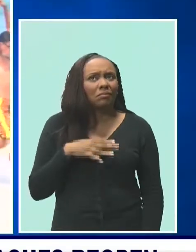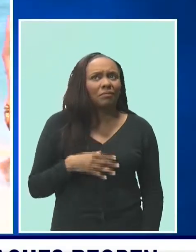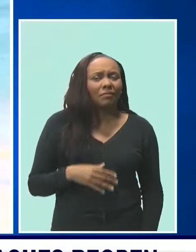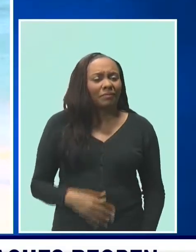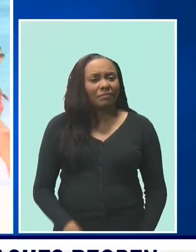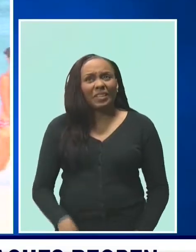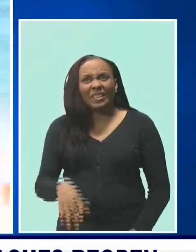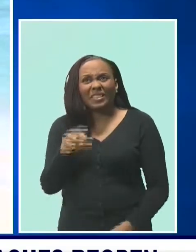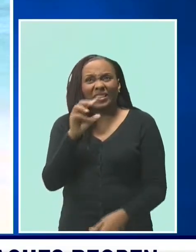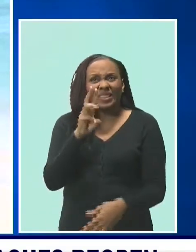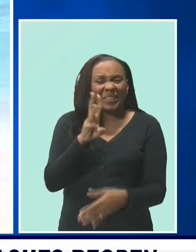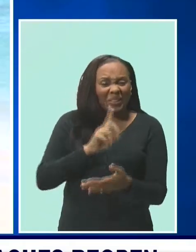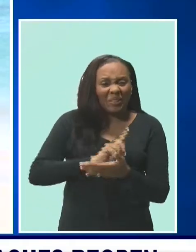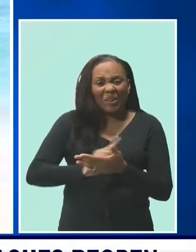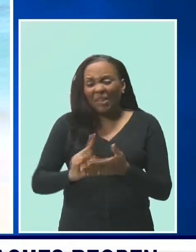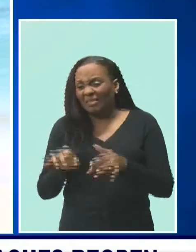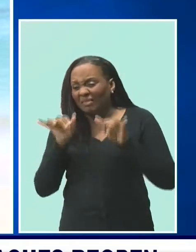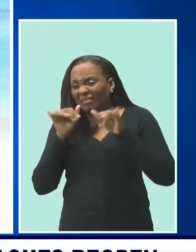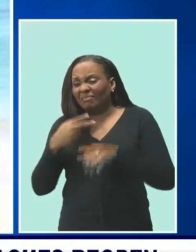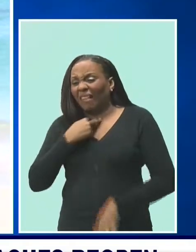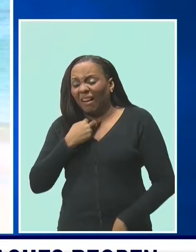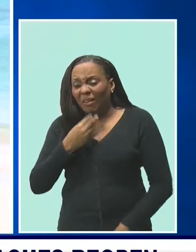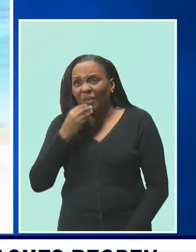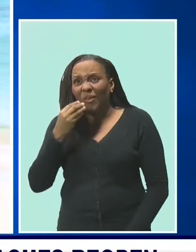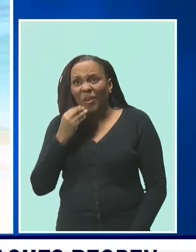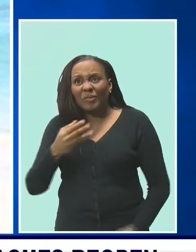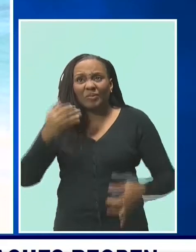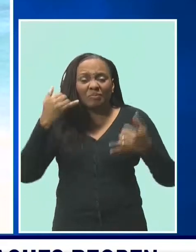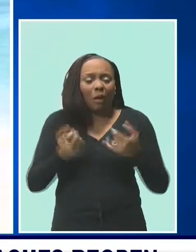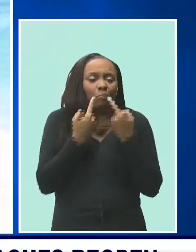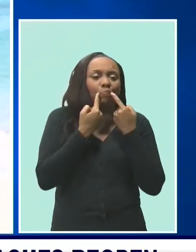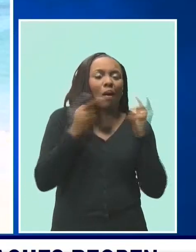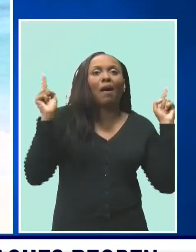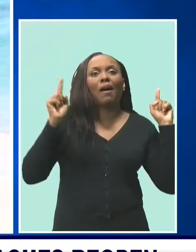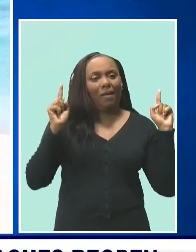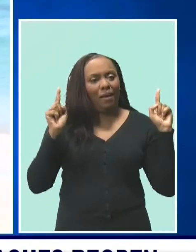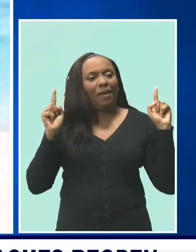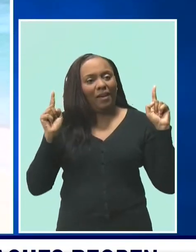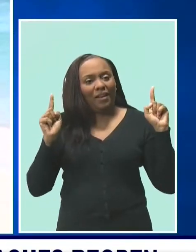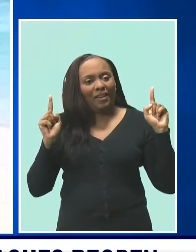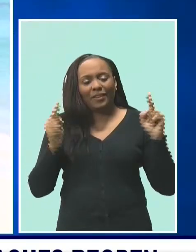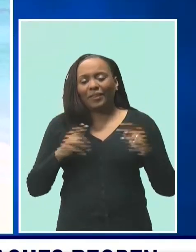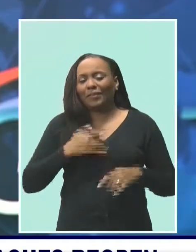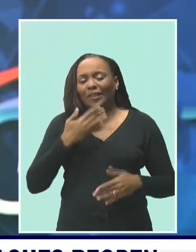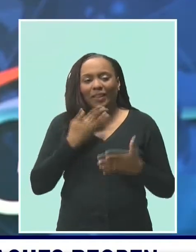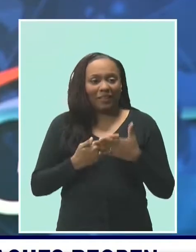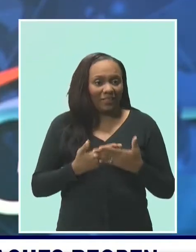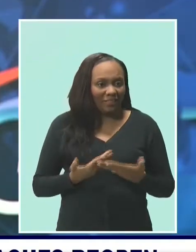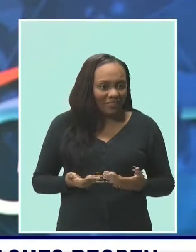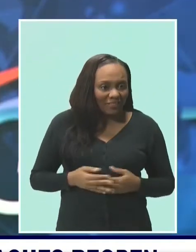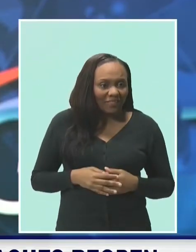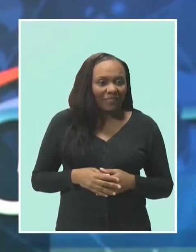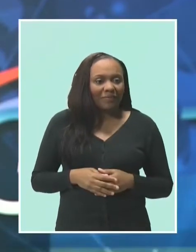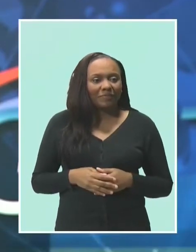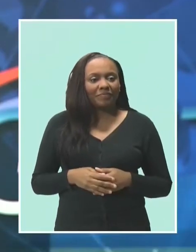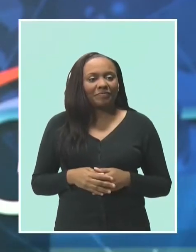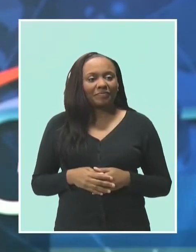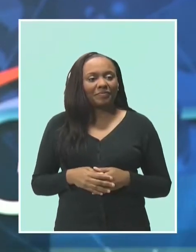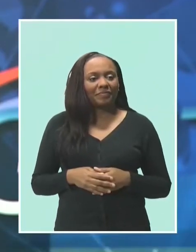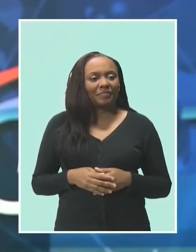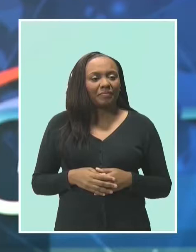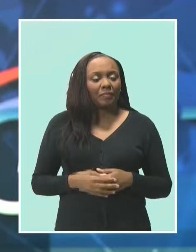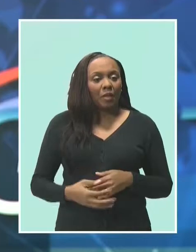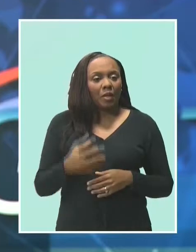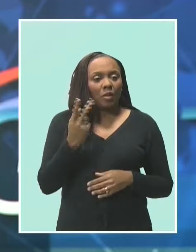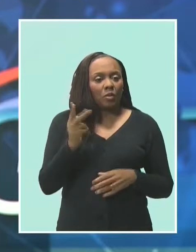6 weeks, so we don't get a chance to go around get a little bit. So we feel really good. Well, 2 people were set to be released